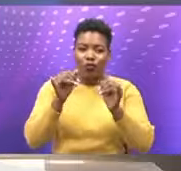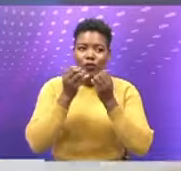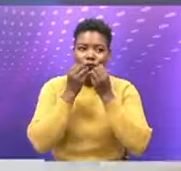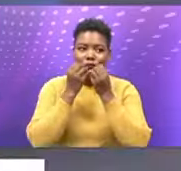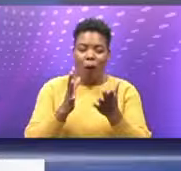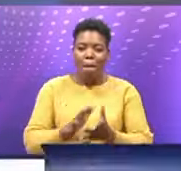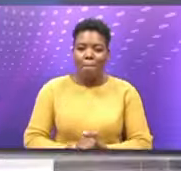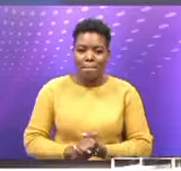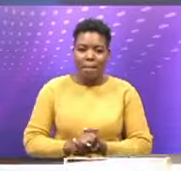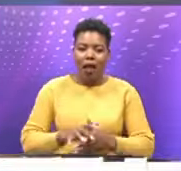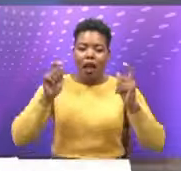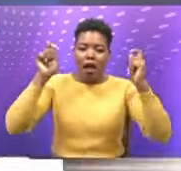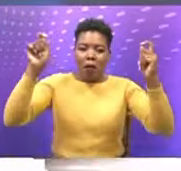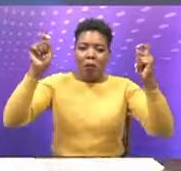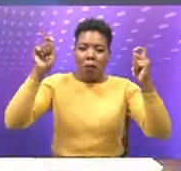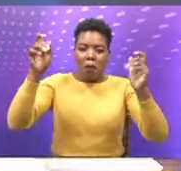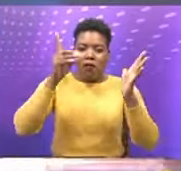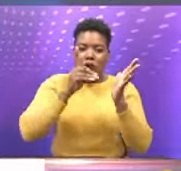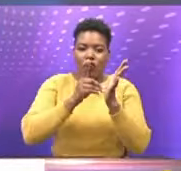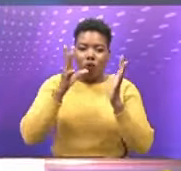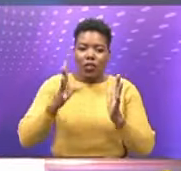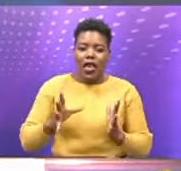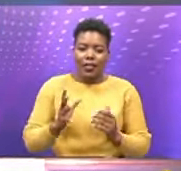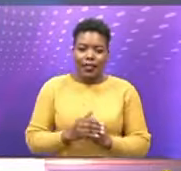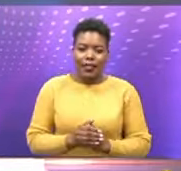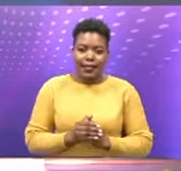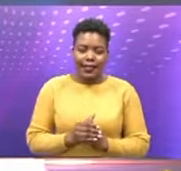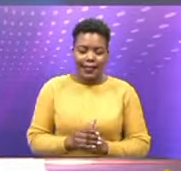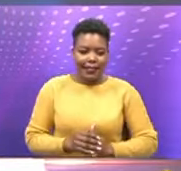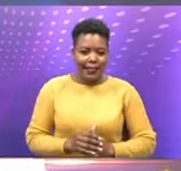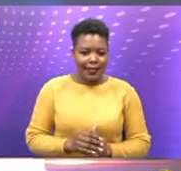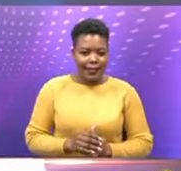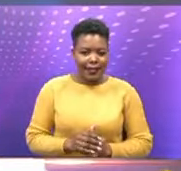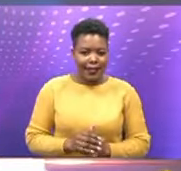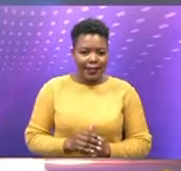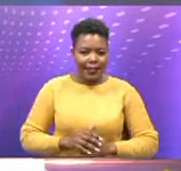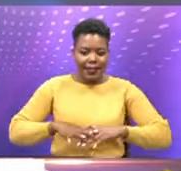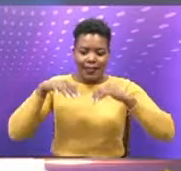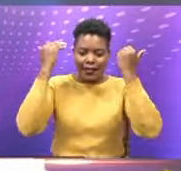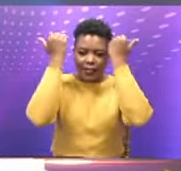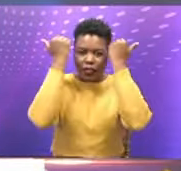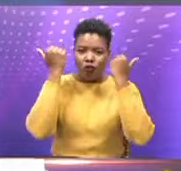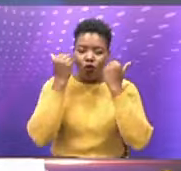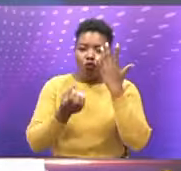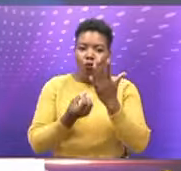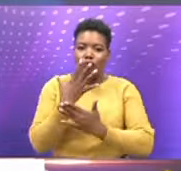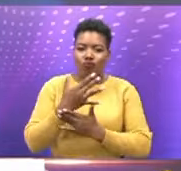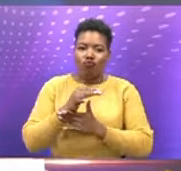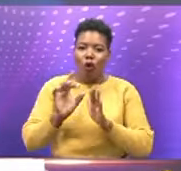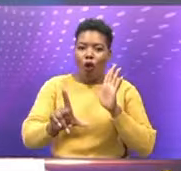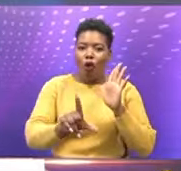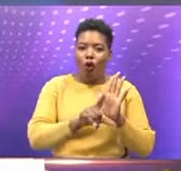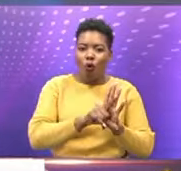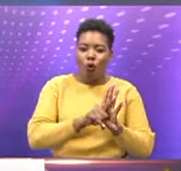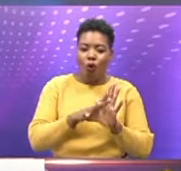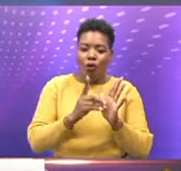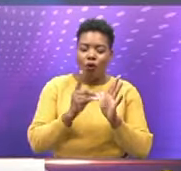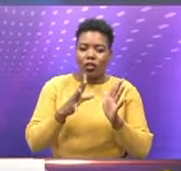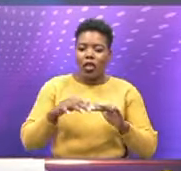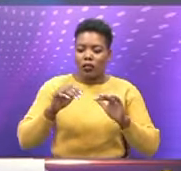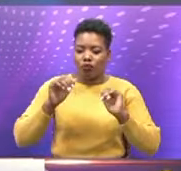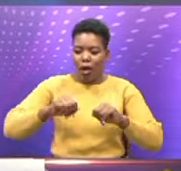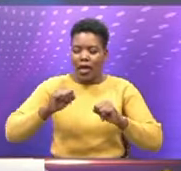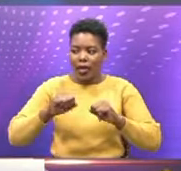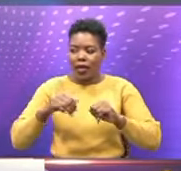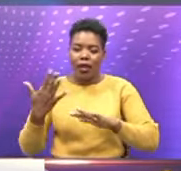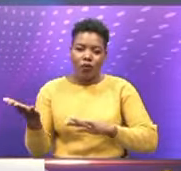Weche motenore kod ng'anyo ma lakteche ma pod en kudho e adhola. Doho ogolo chik ne riwruok ma lakteche mondo chope winjruok mar dok e